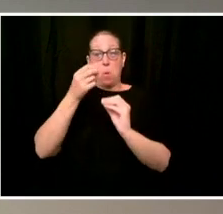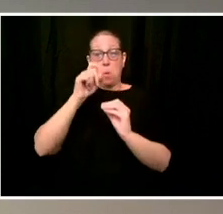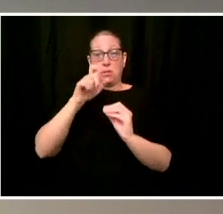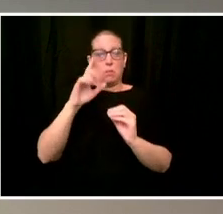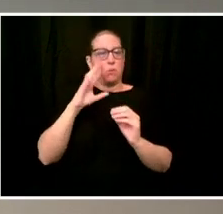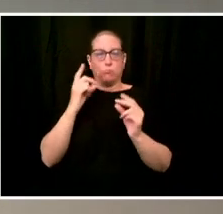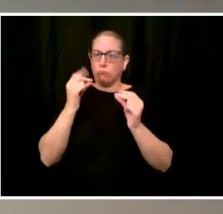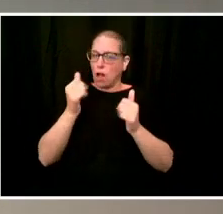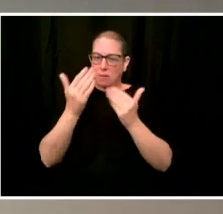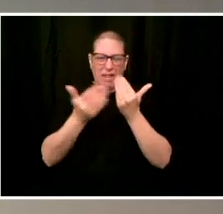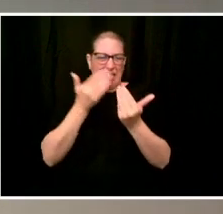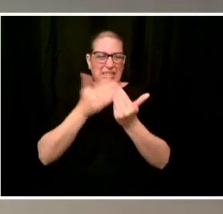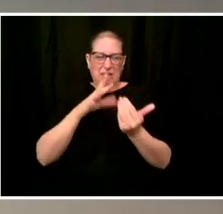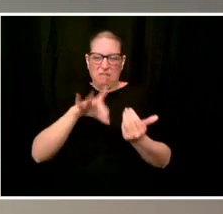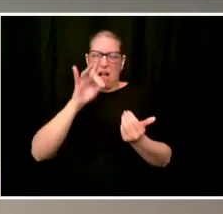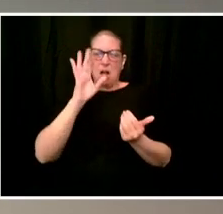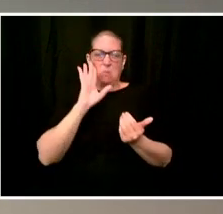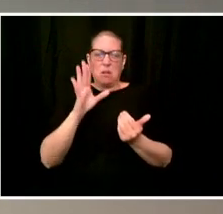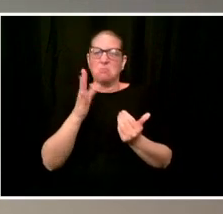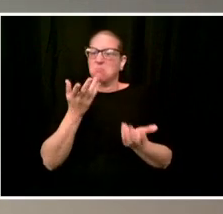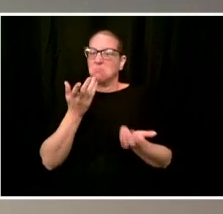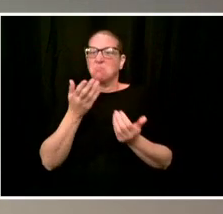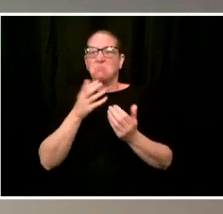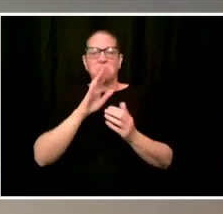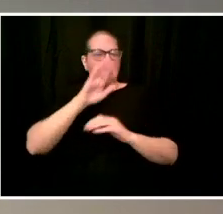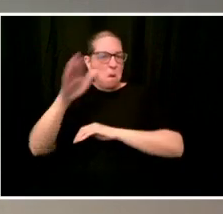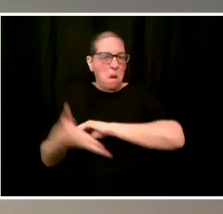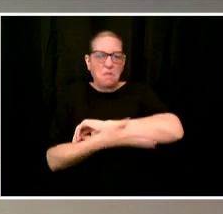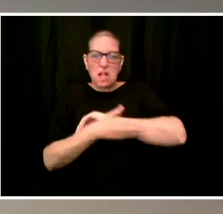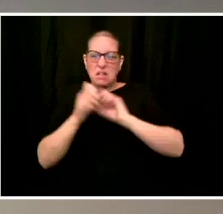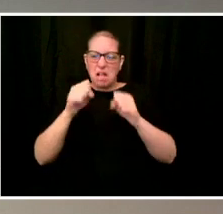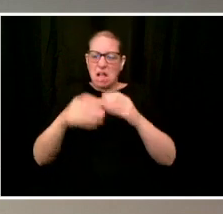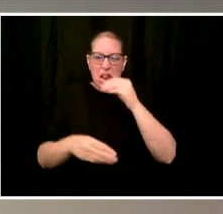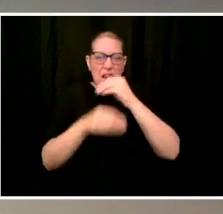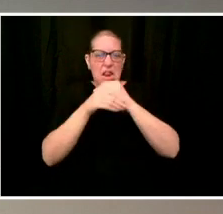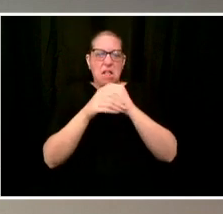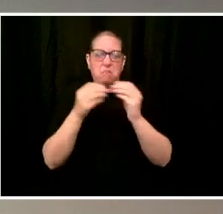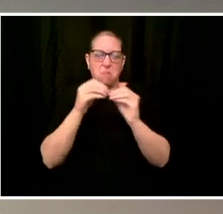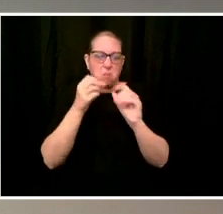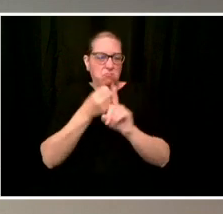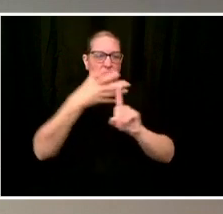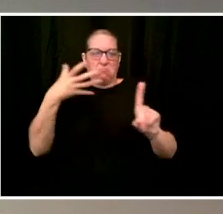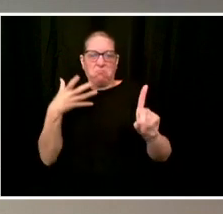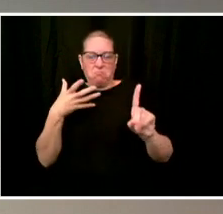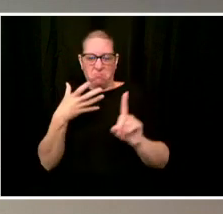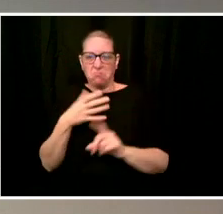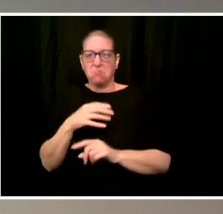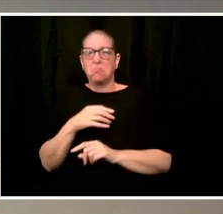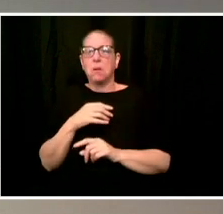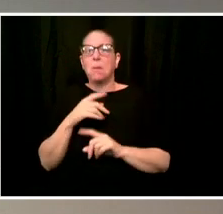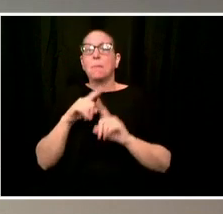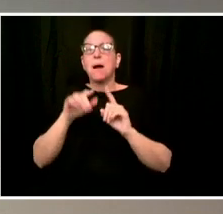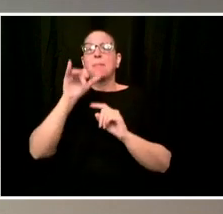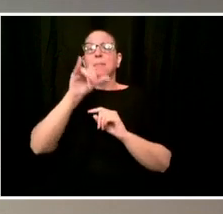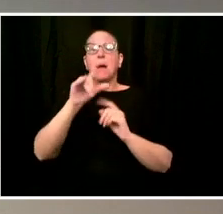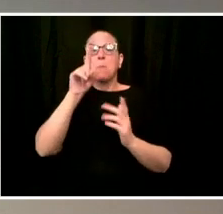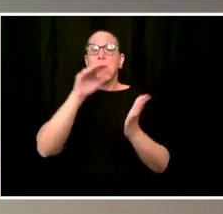very quickly, but we want to give everybody an accurate estimate of what we think our best estimation of the number of rooms truly need would